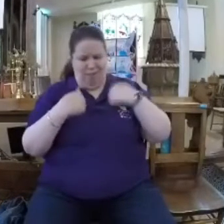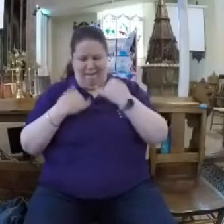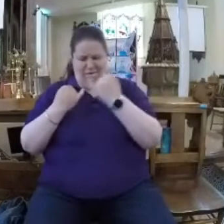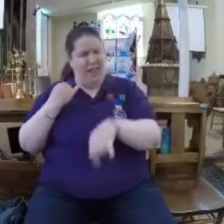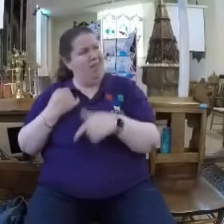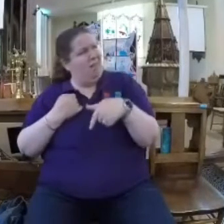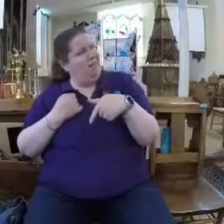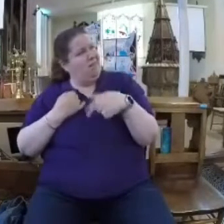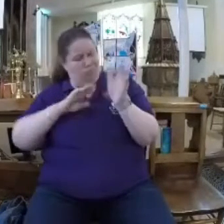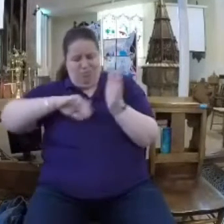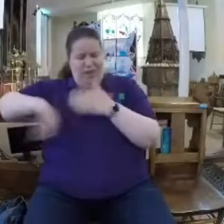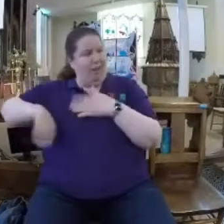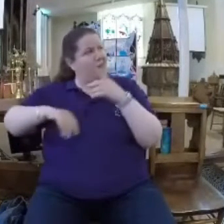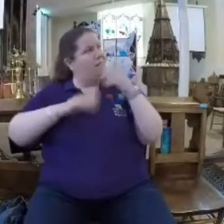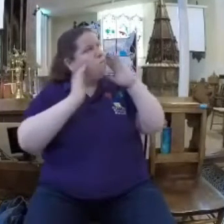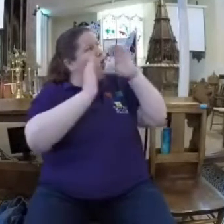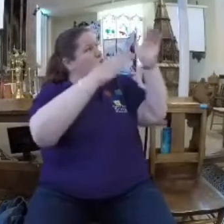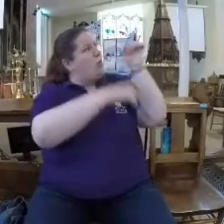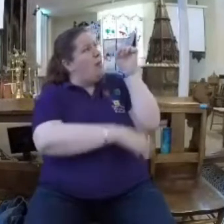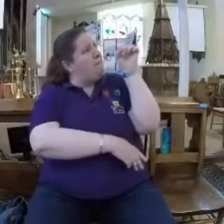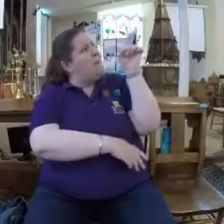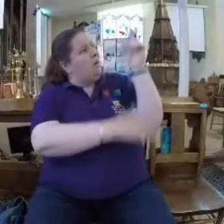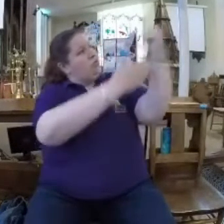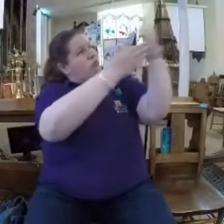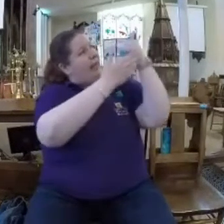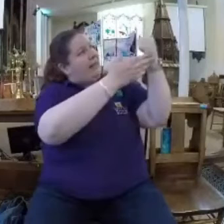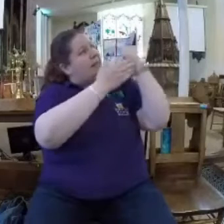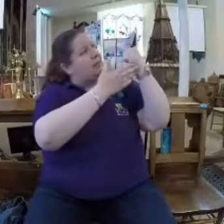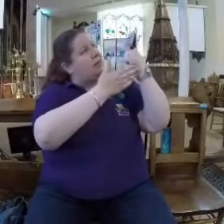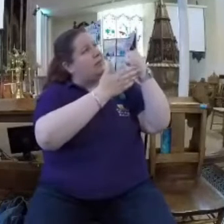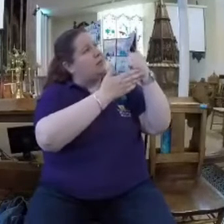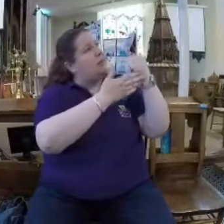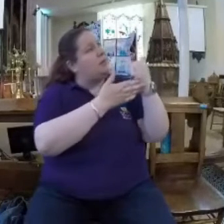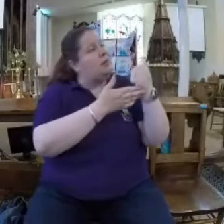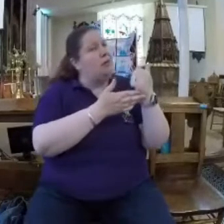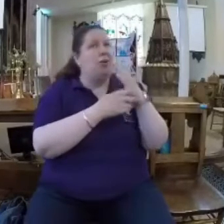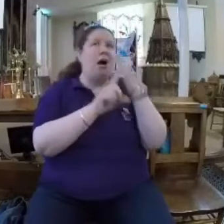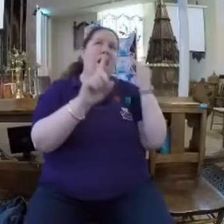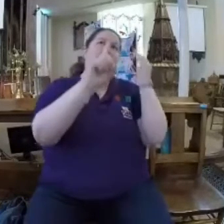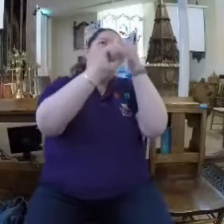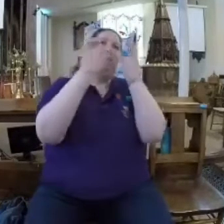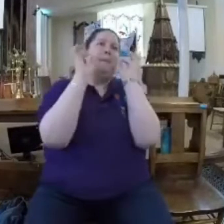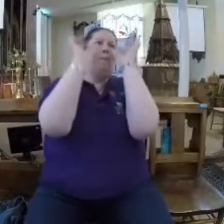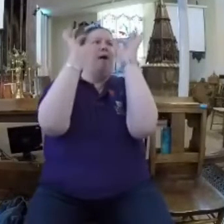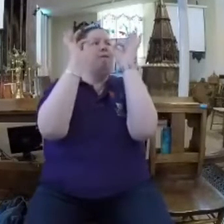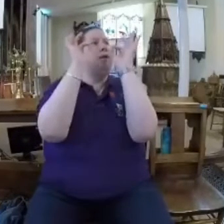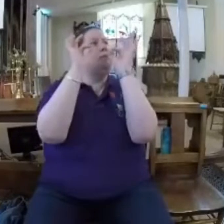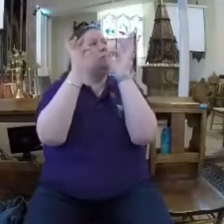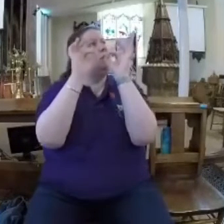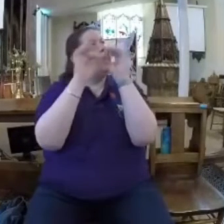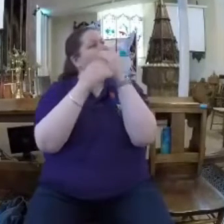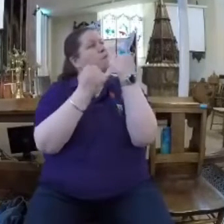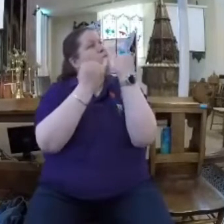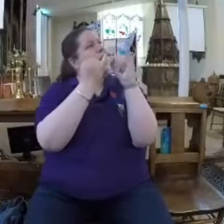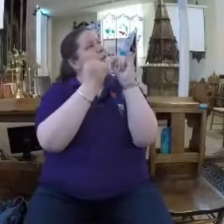We often focus so keenly on the lofty ideals of perfection that we fail to see the goodness of